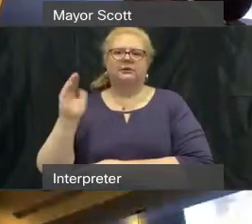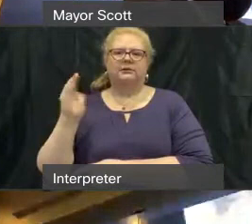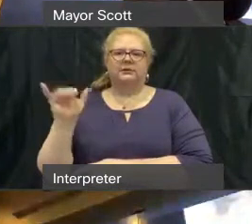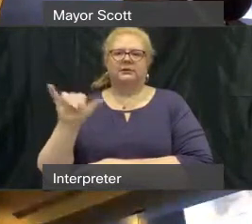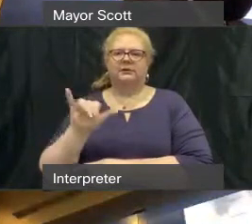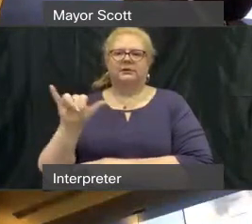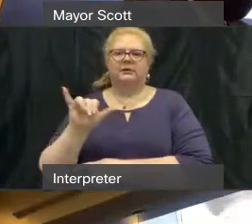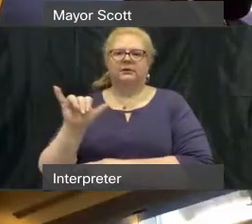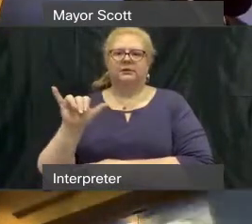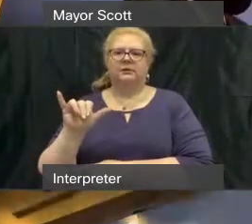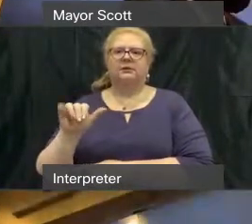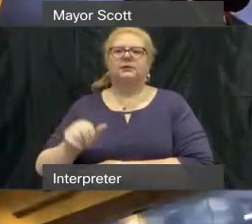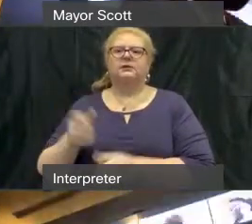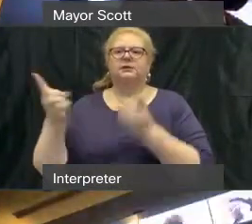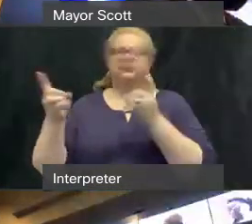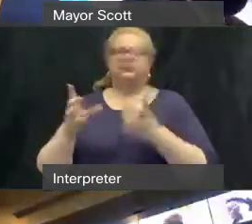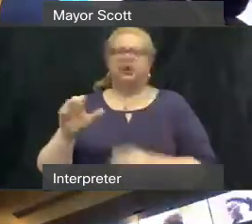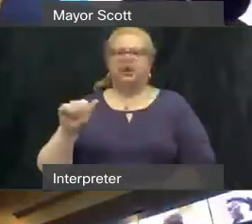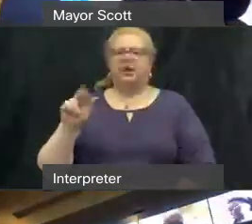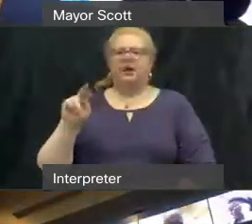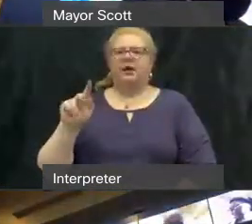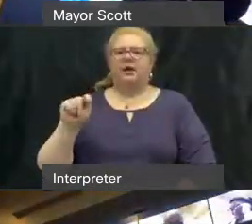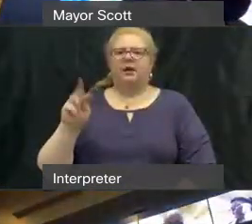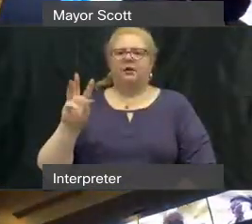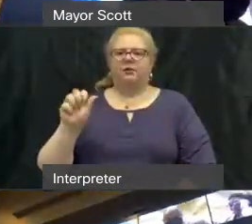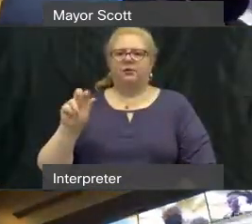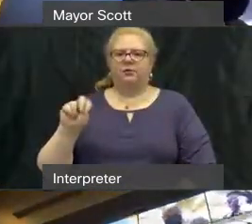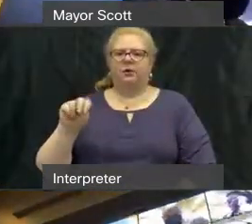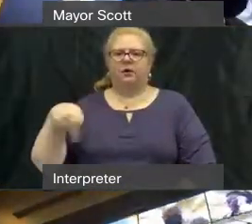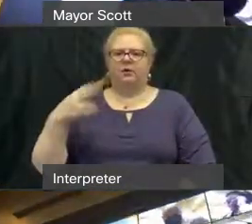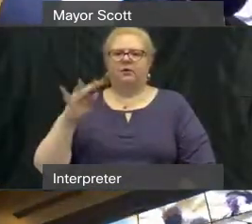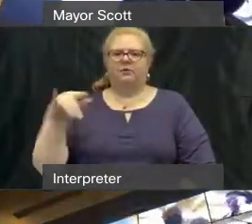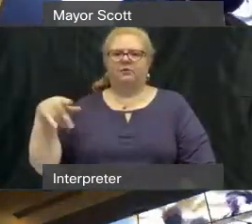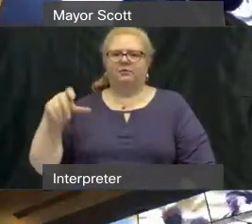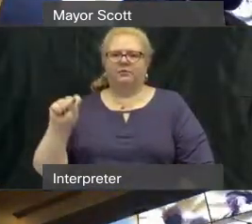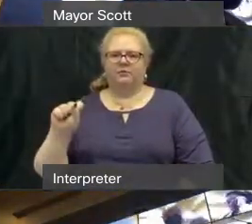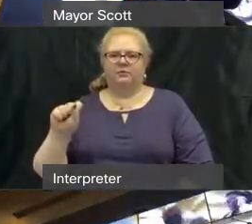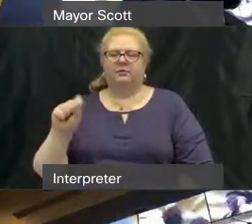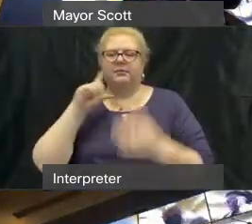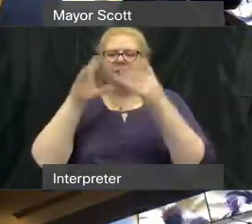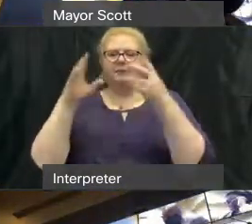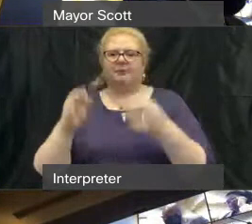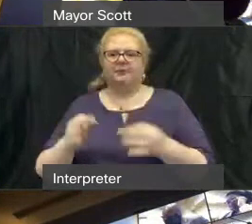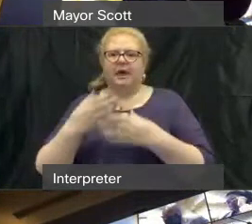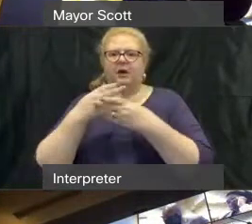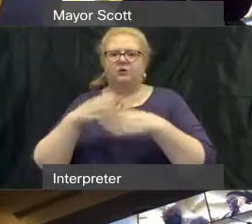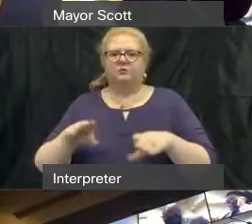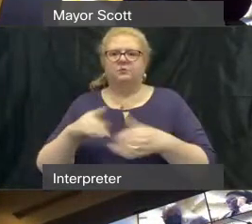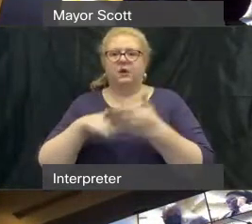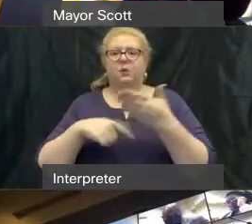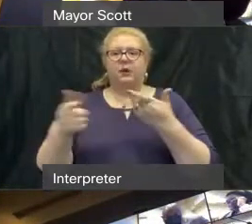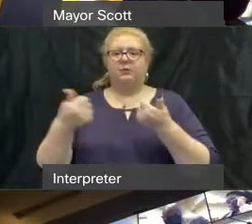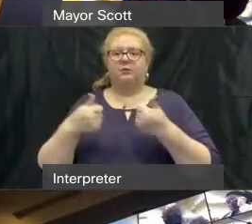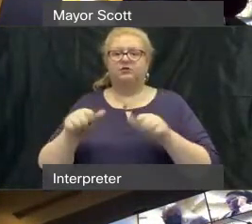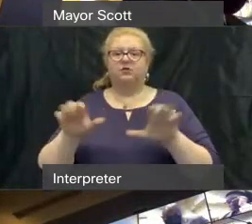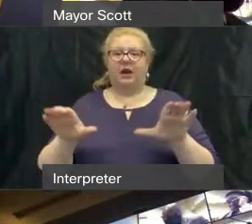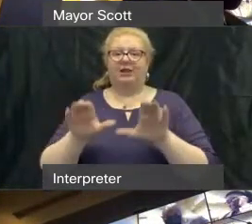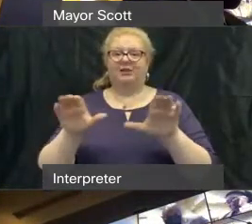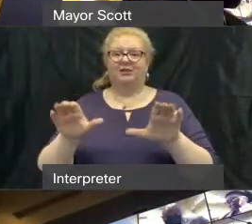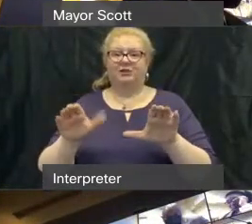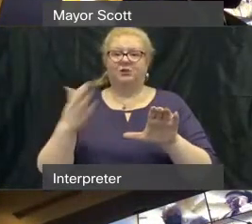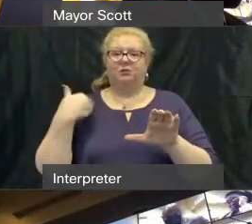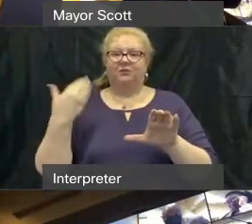Director Antoine Phillips has decided to split what he was trying to do into 21 and